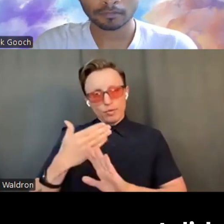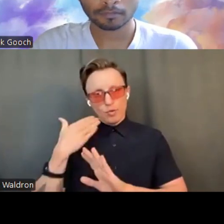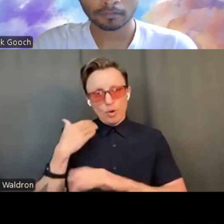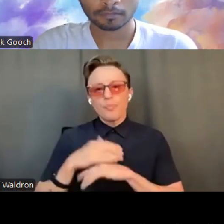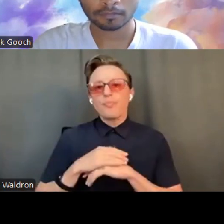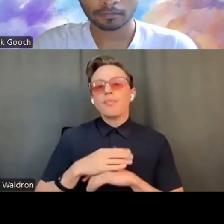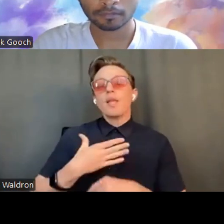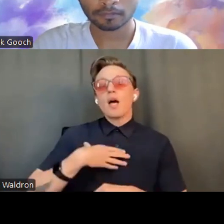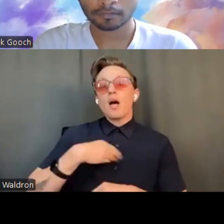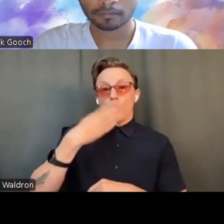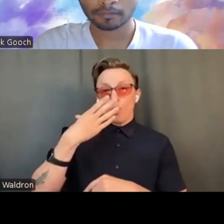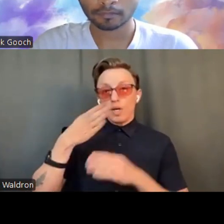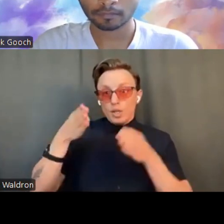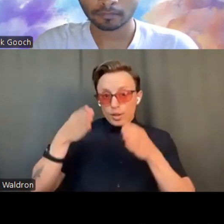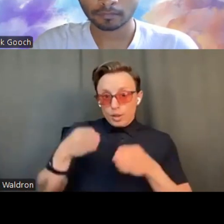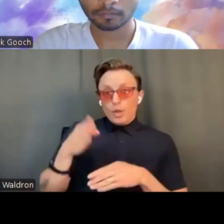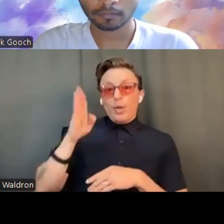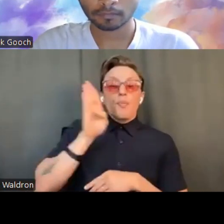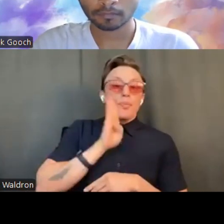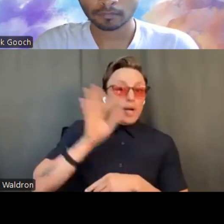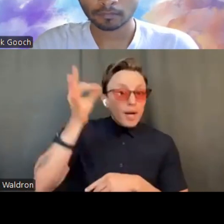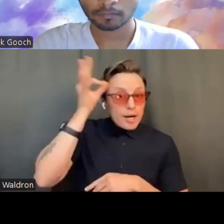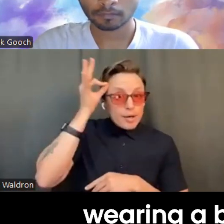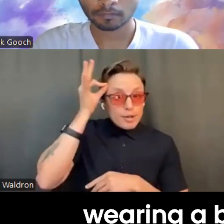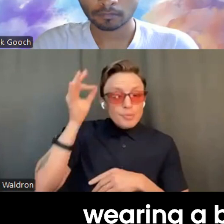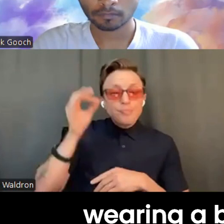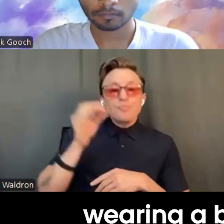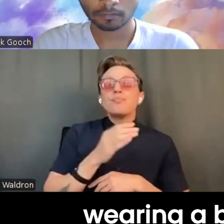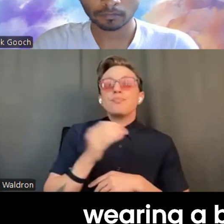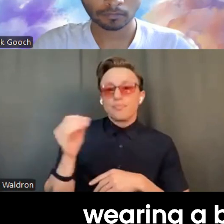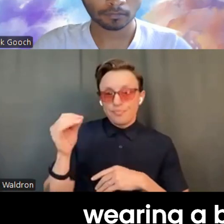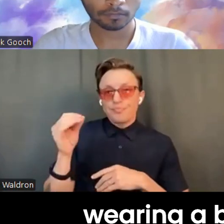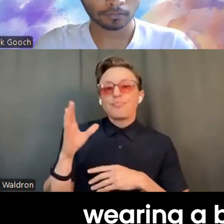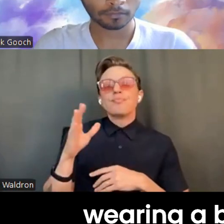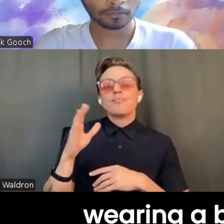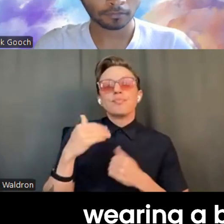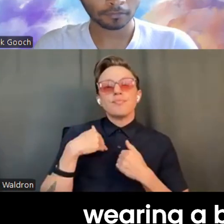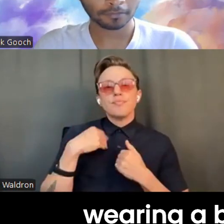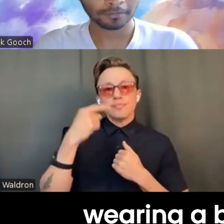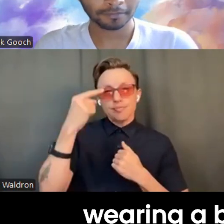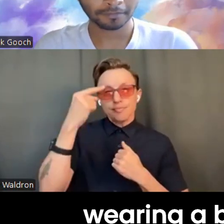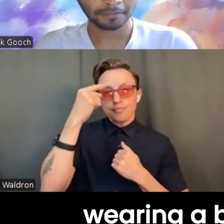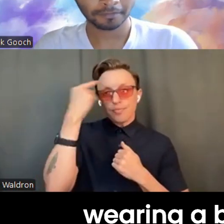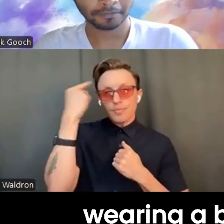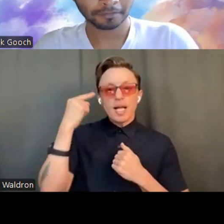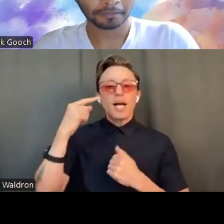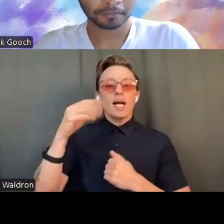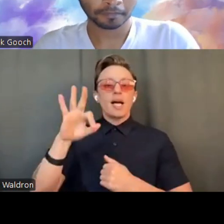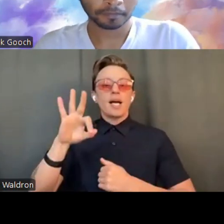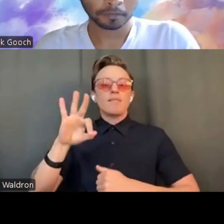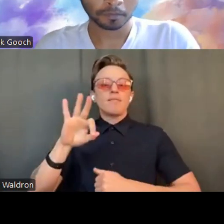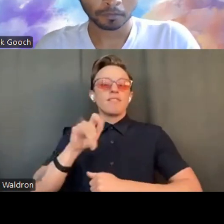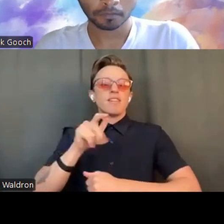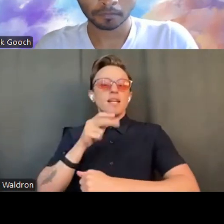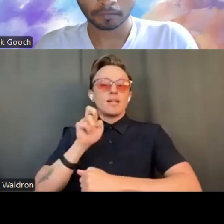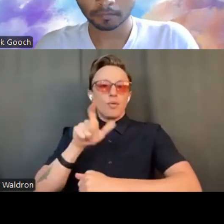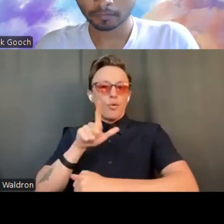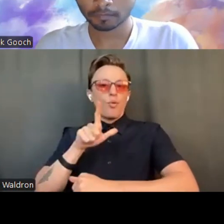I'm a white person with brown hair and who's wearing a black flannel long sleeve shirt with a collar.